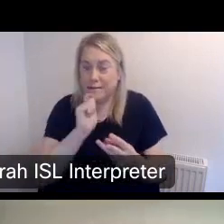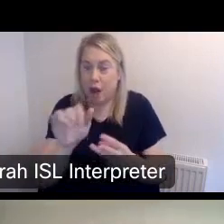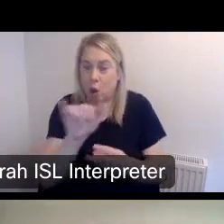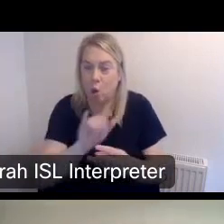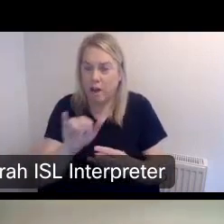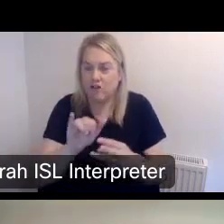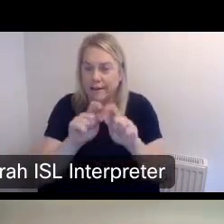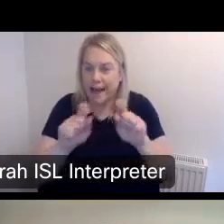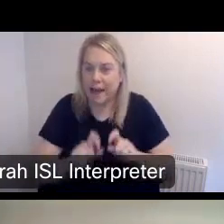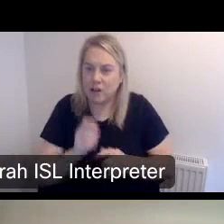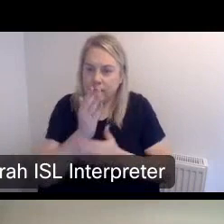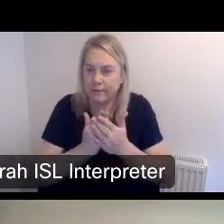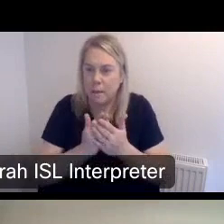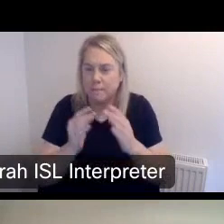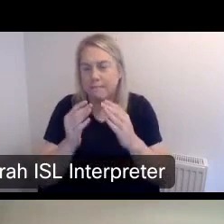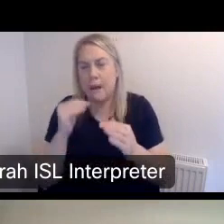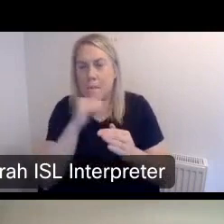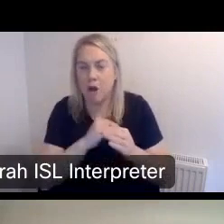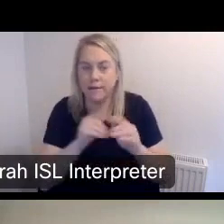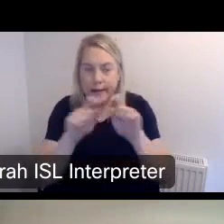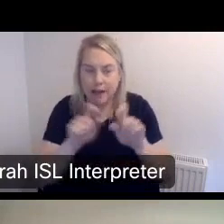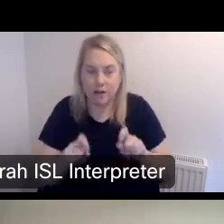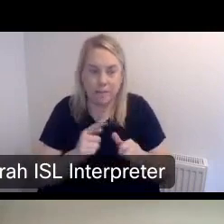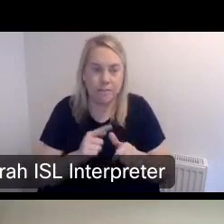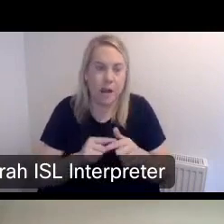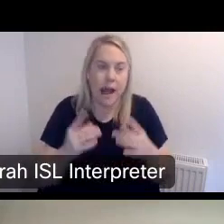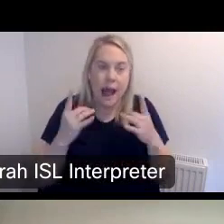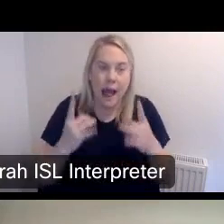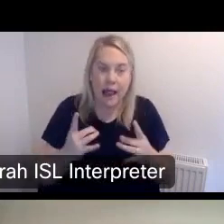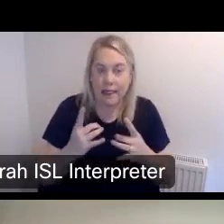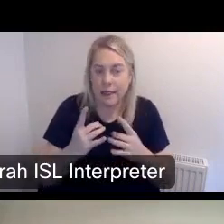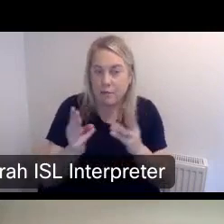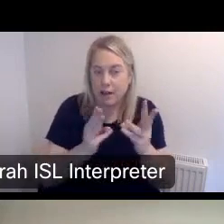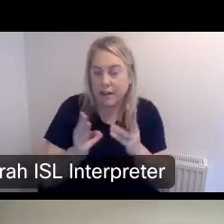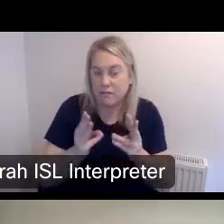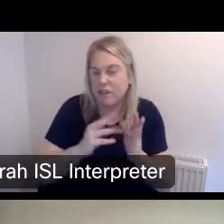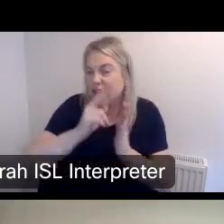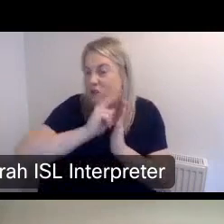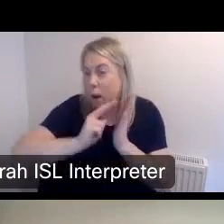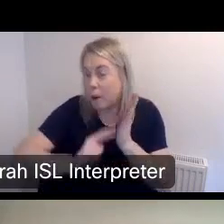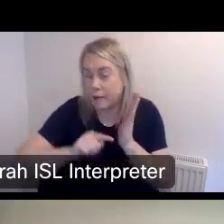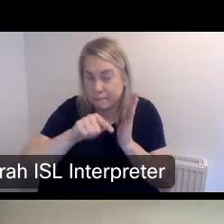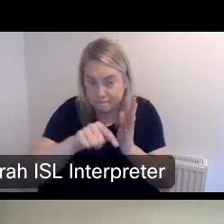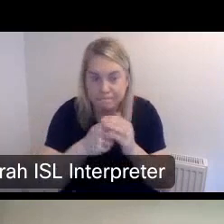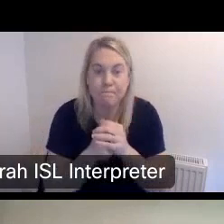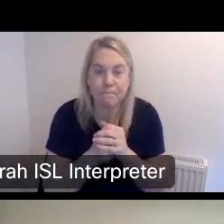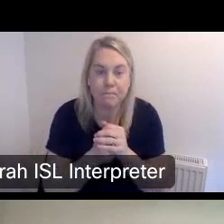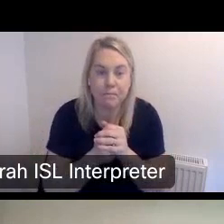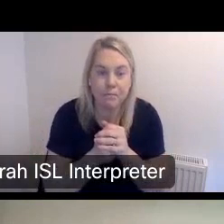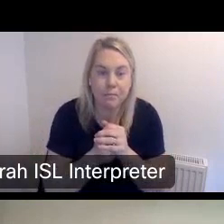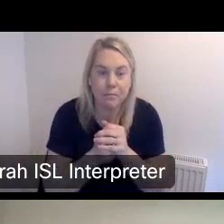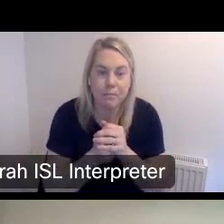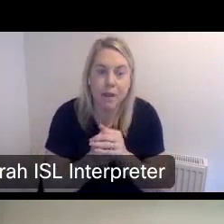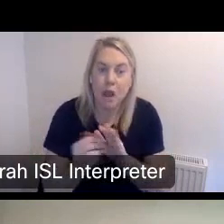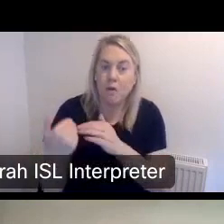the legislation, okay? So a health practitioner to inform a health service provider of a notifiable incident. It's the